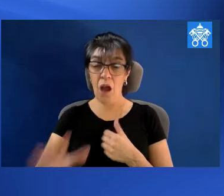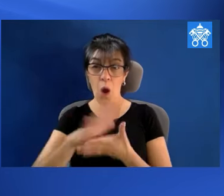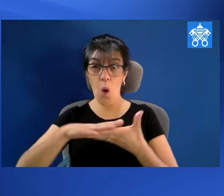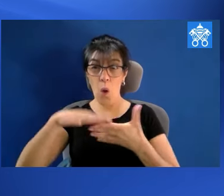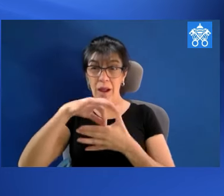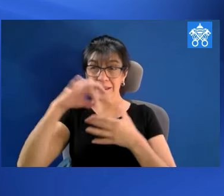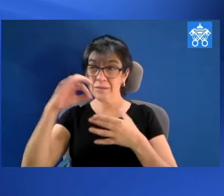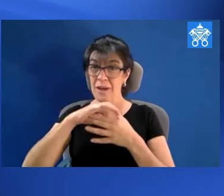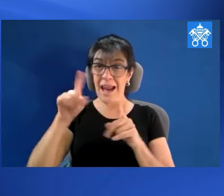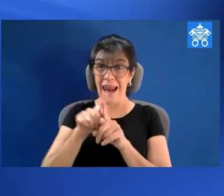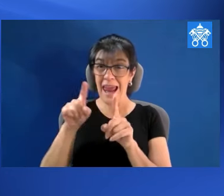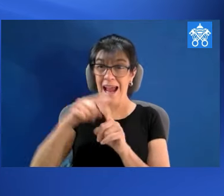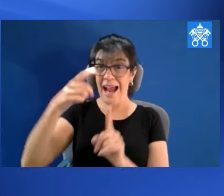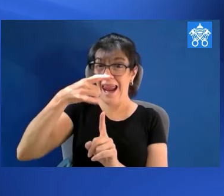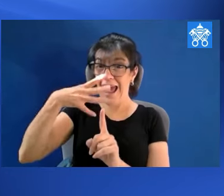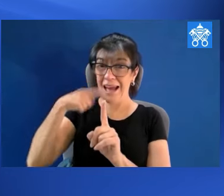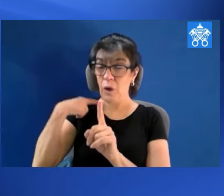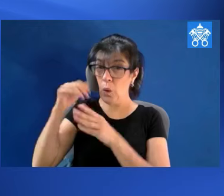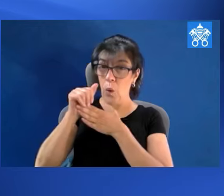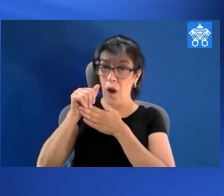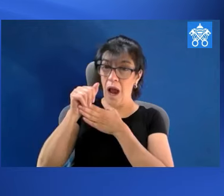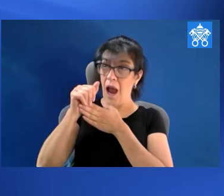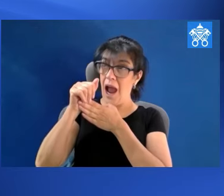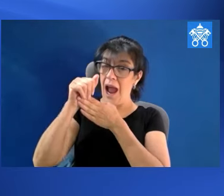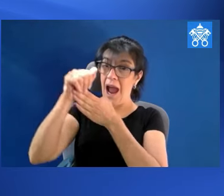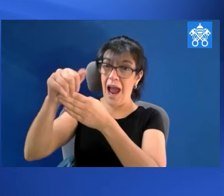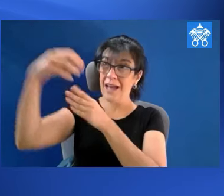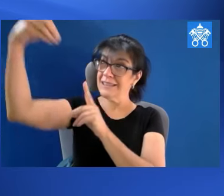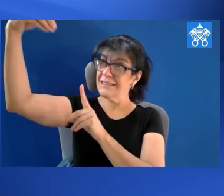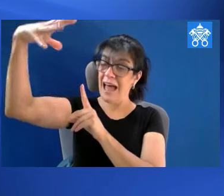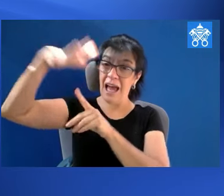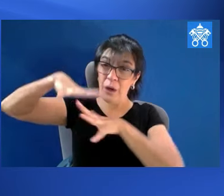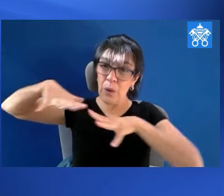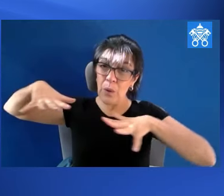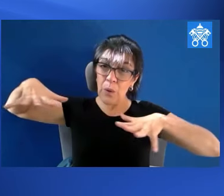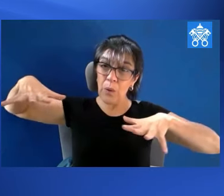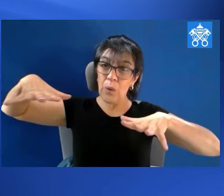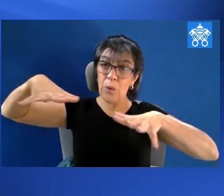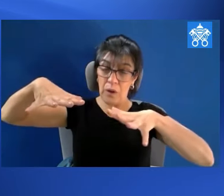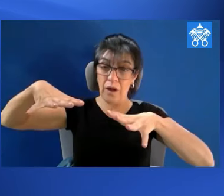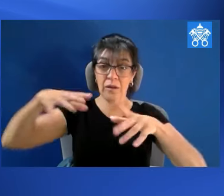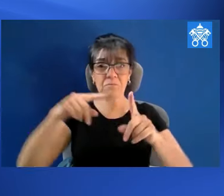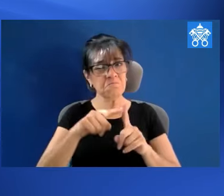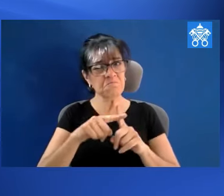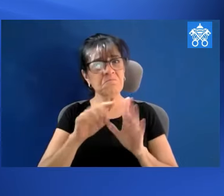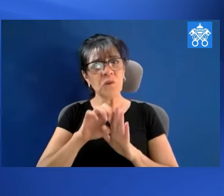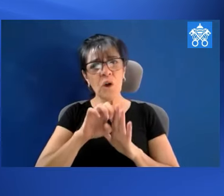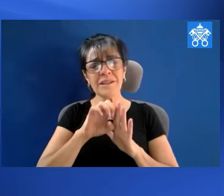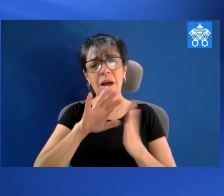At its heart, like a beacon that illuminates everything, there is the event of the death and resurrection of